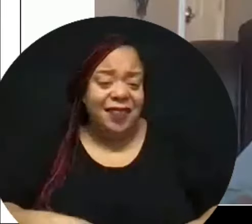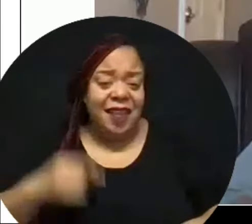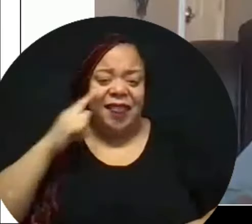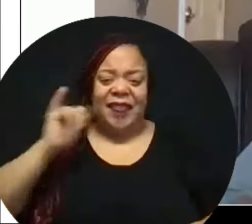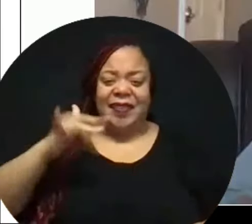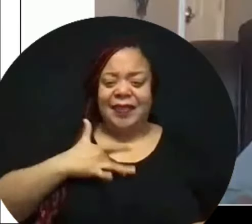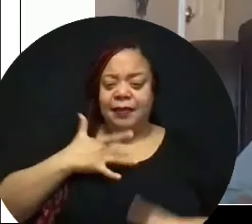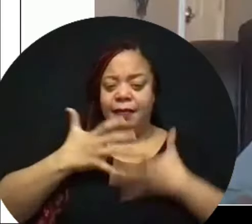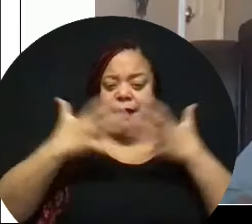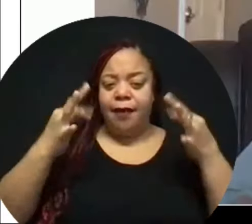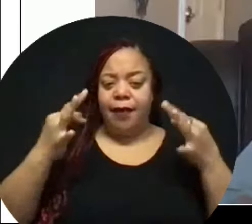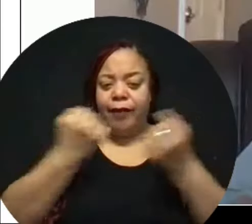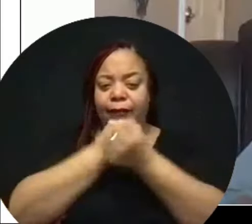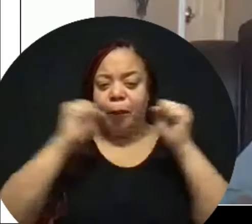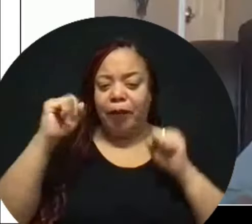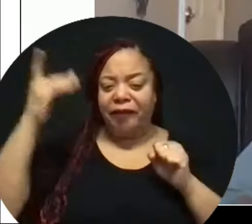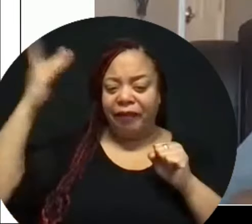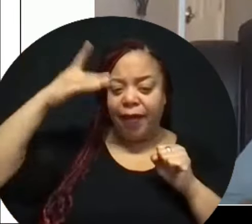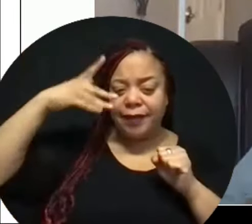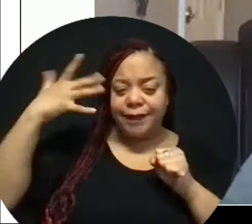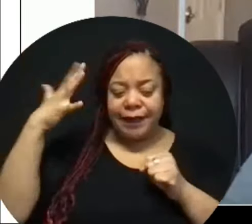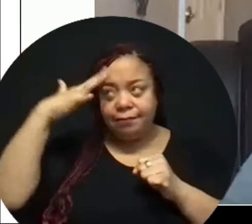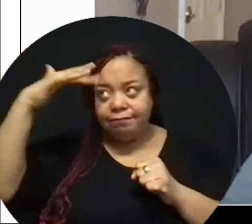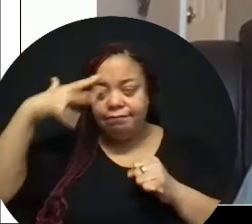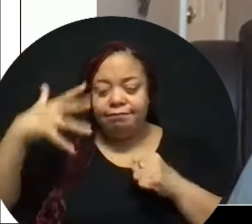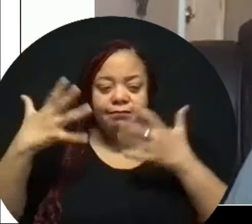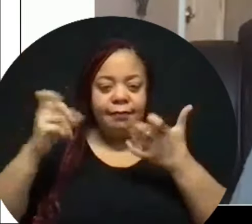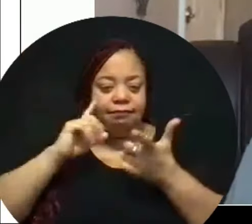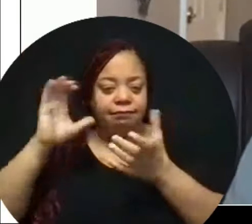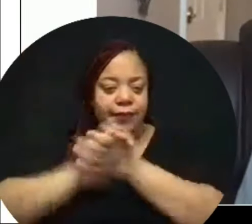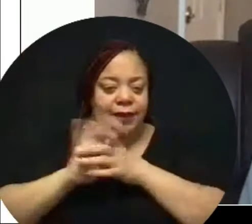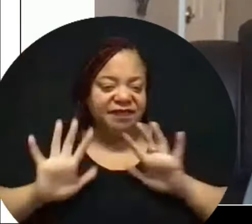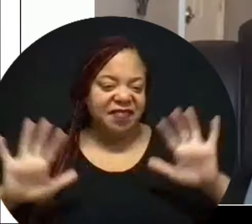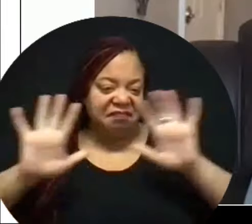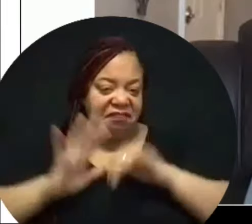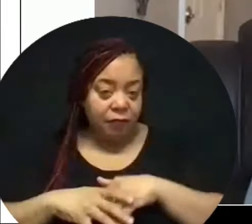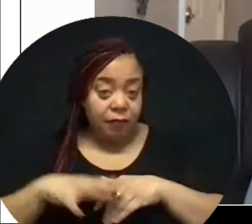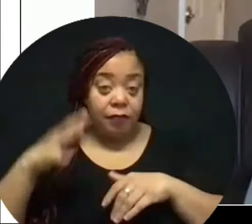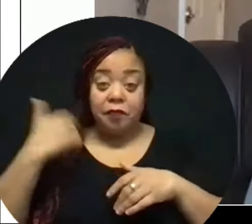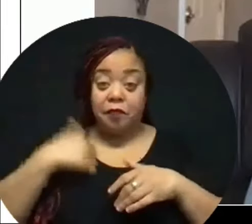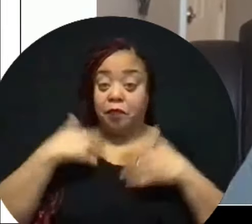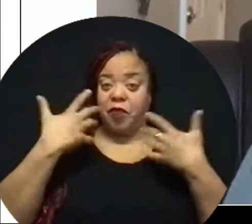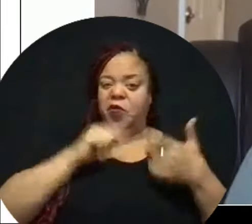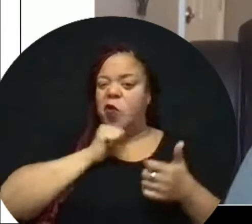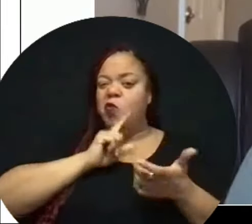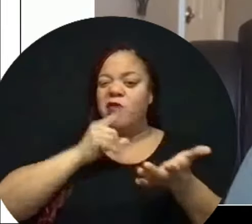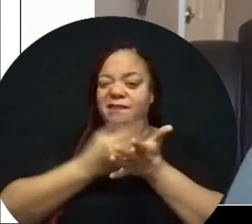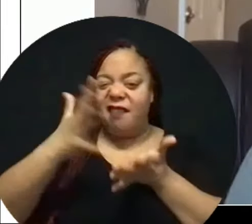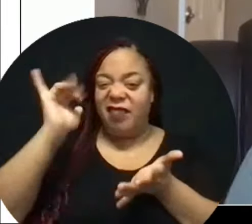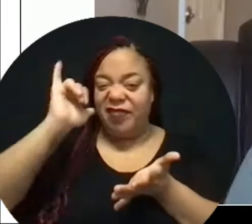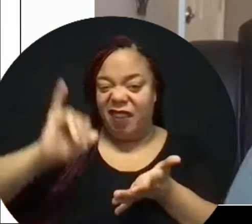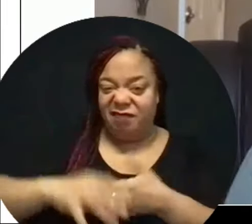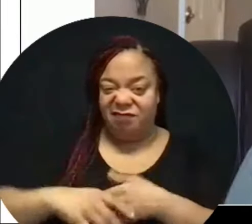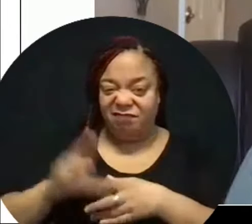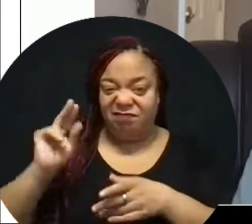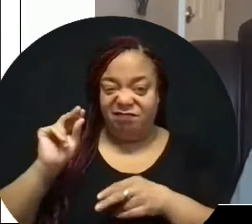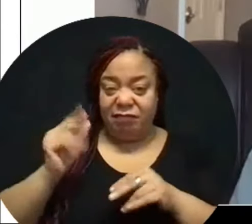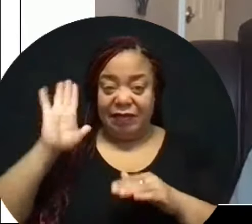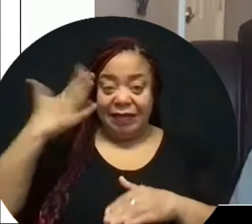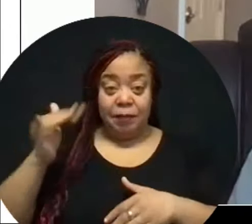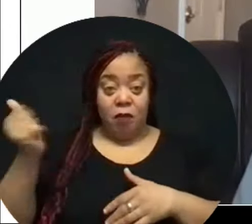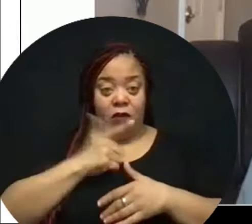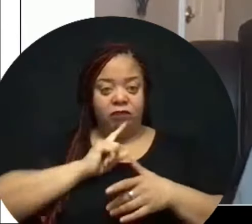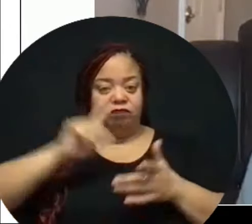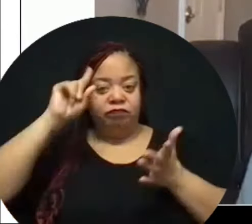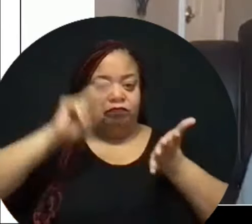find themselves in the same situations and not being able to get out of those situations because, one, capitalism itself needs a